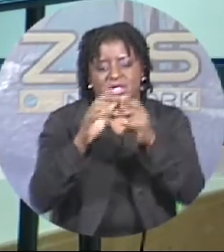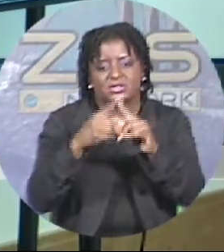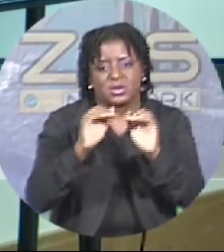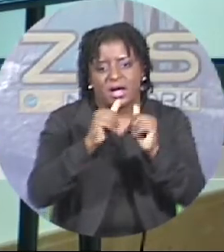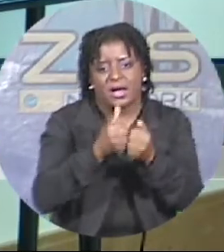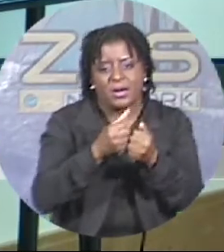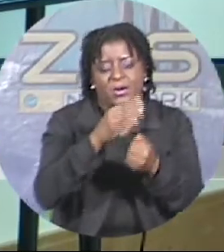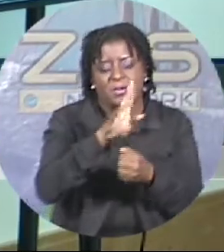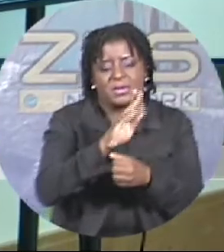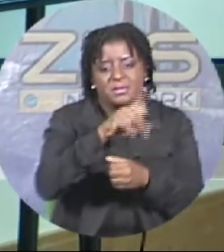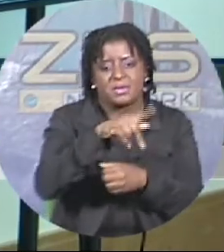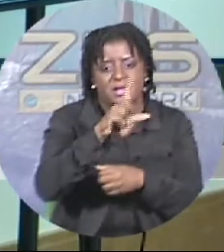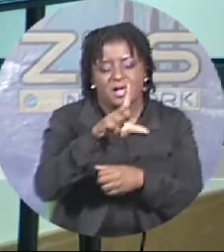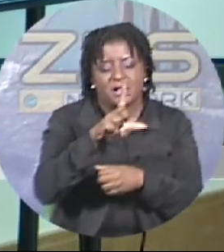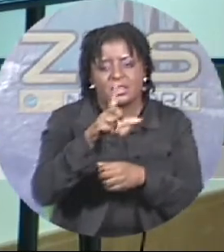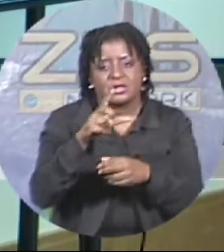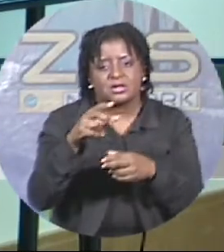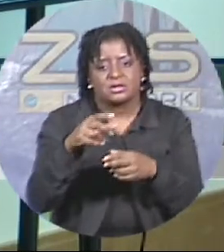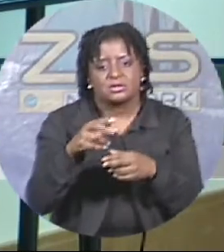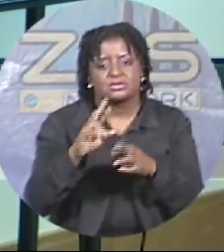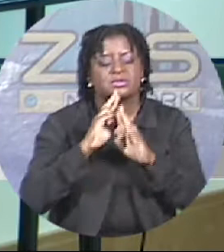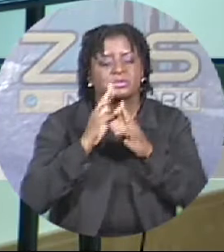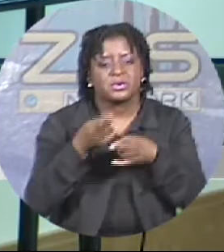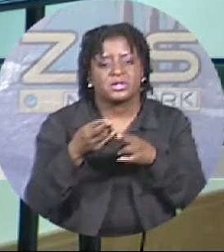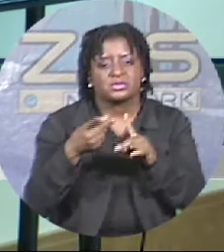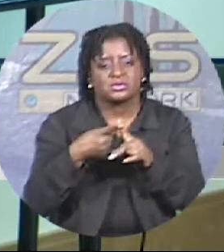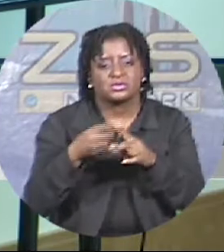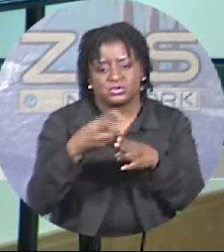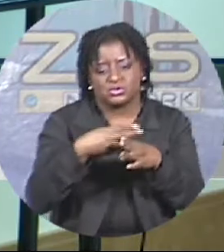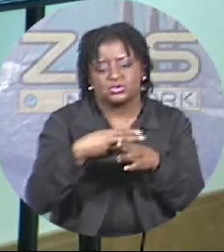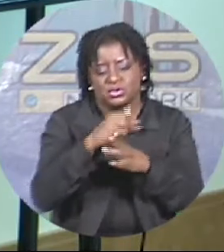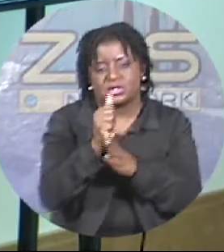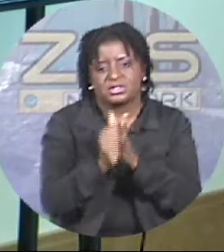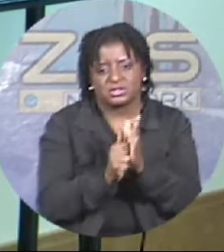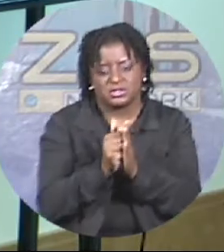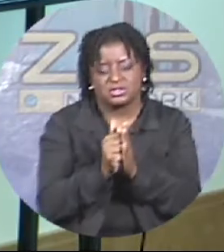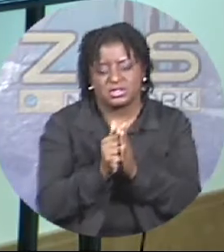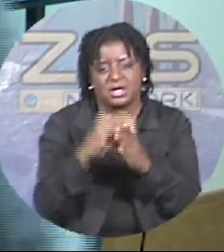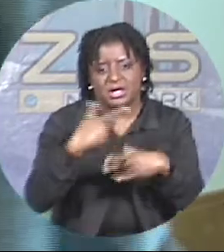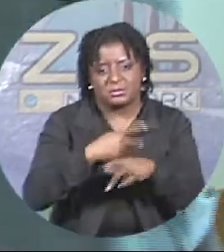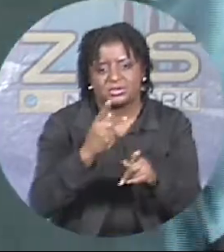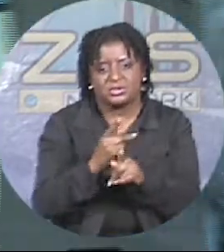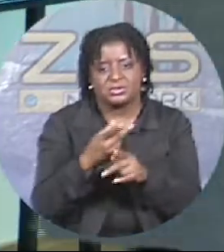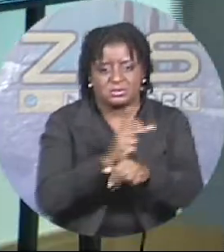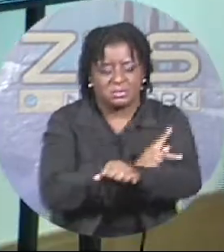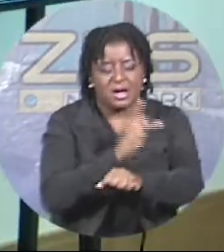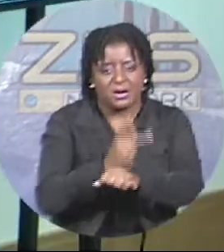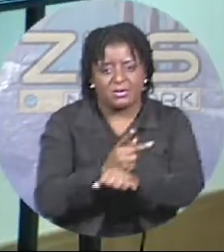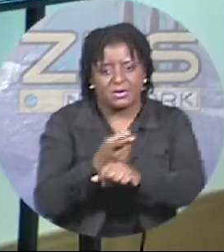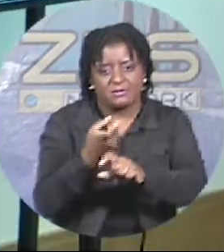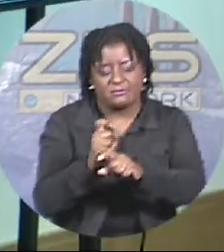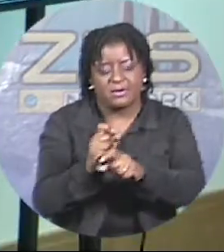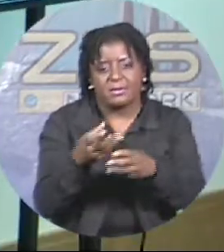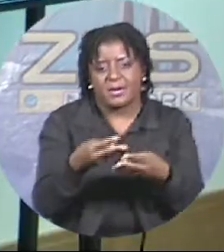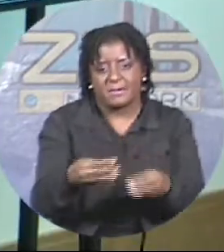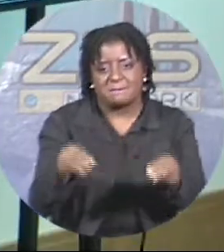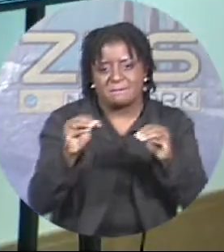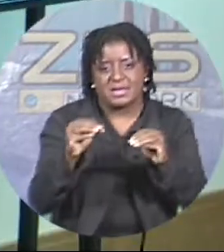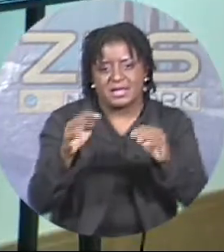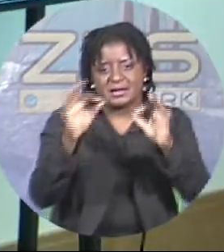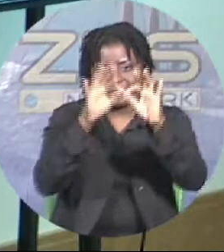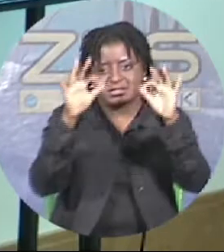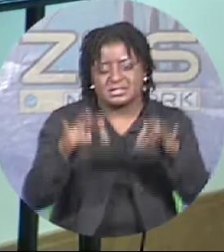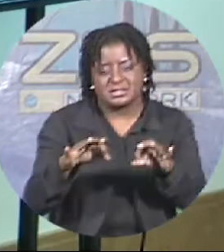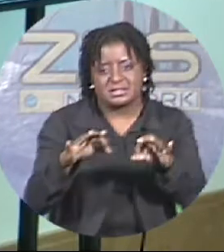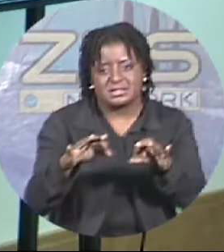and to their inability to produce power from their main facility. So that causes them then to switch over to other facilities which are